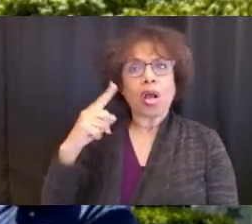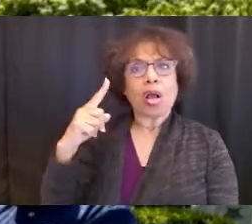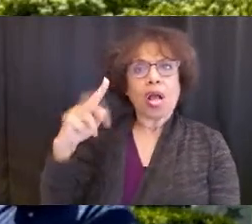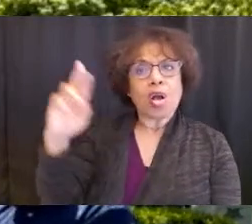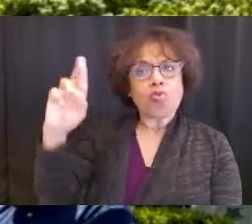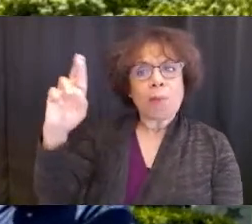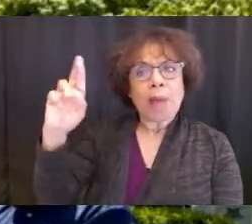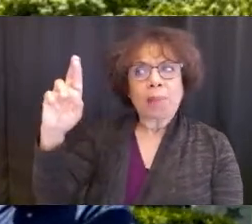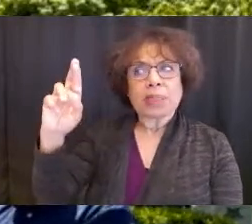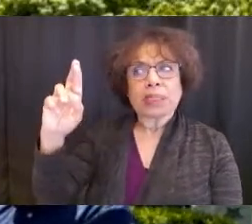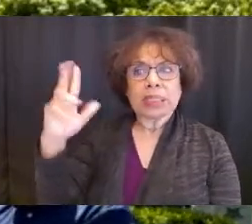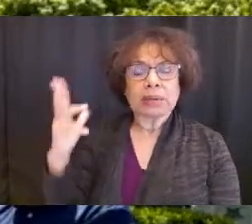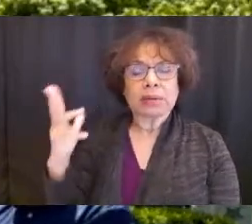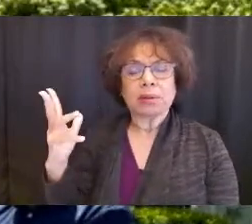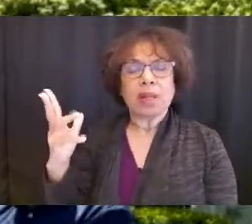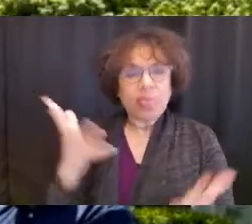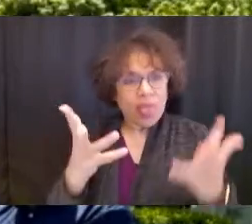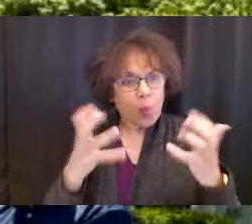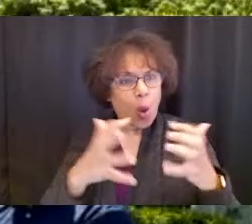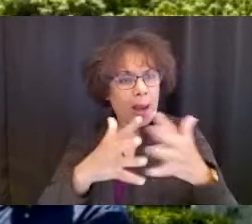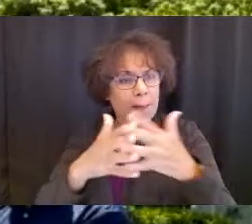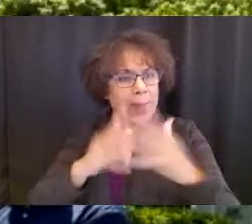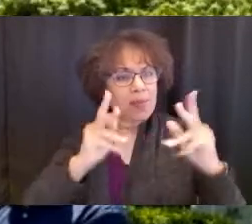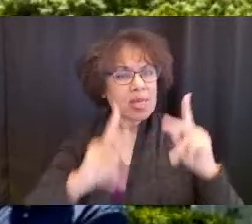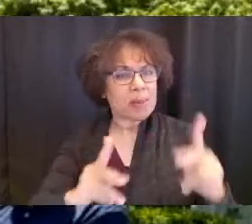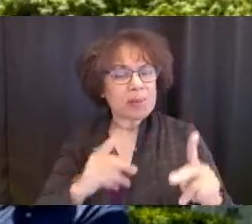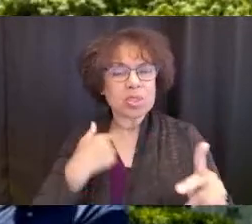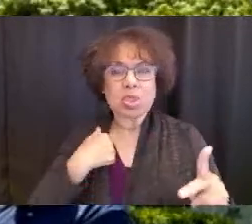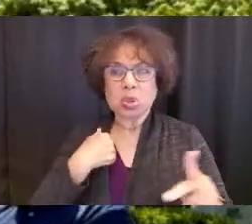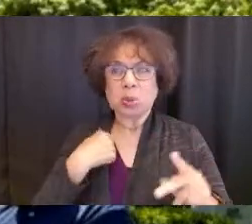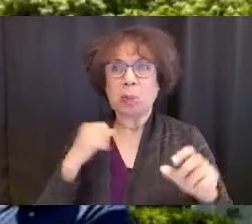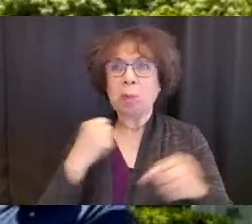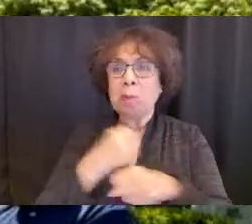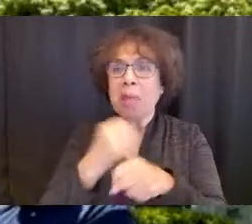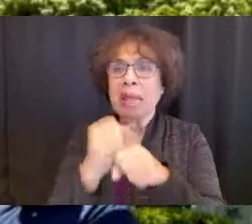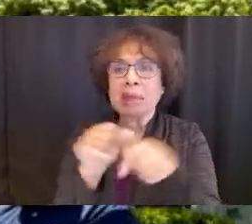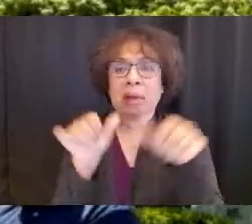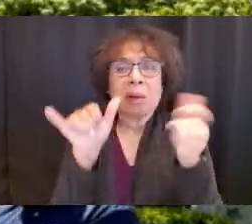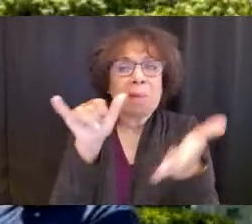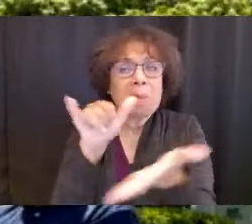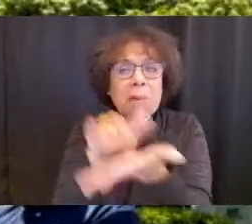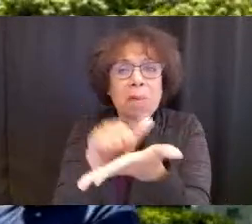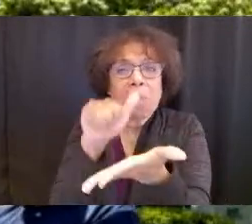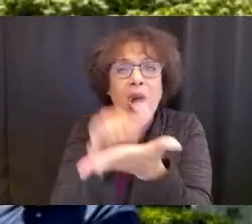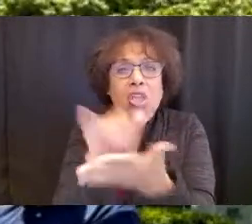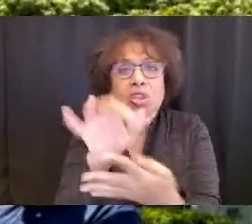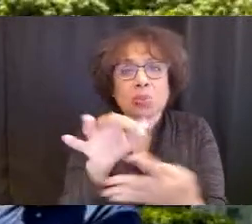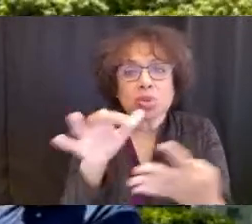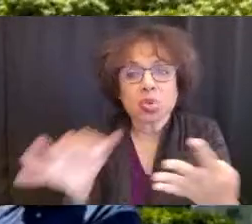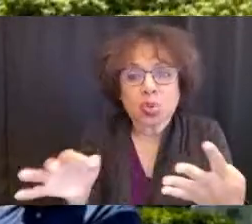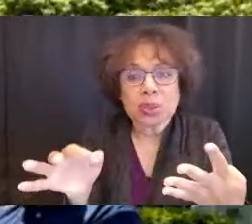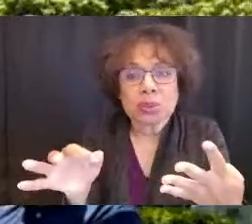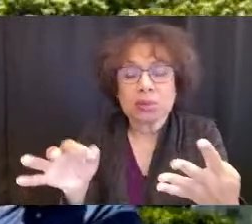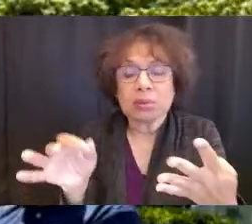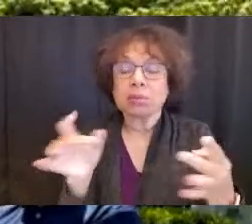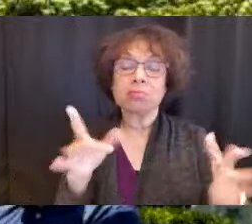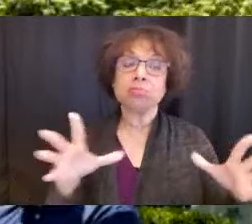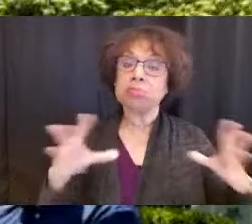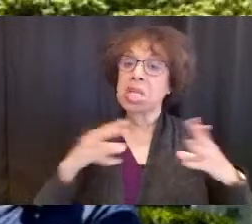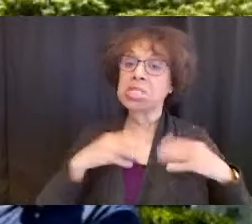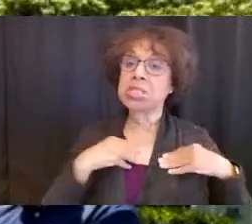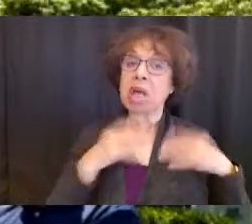They want the American people to make the impossible choice, accept devastating cuts or suffer